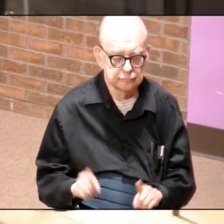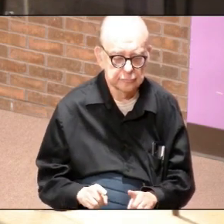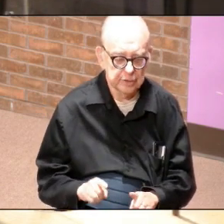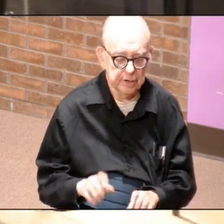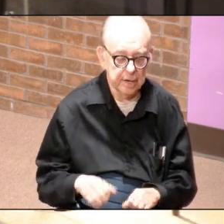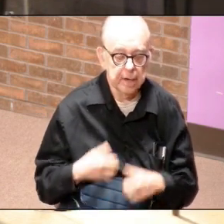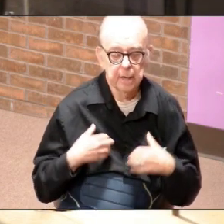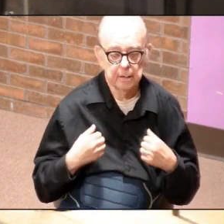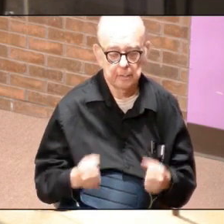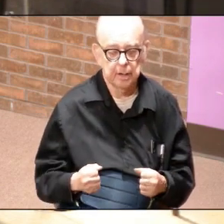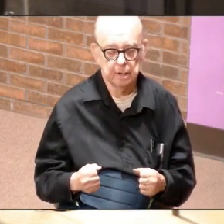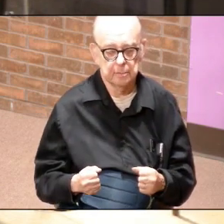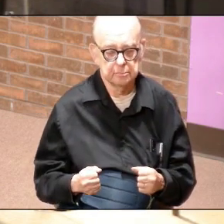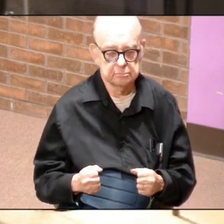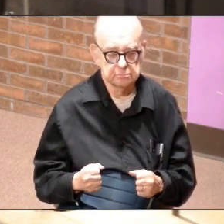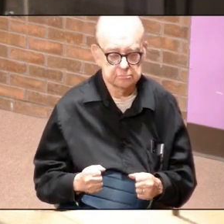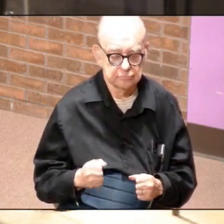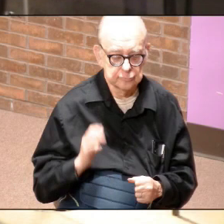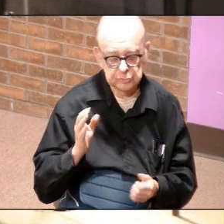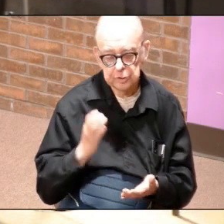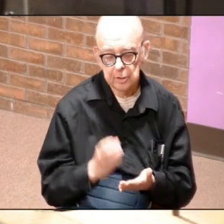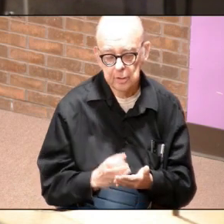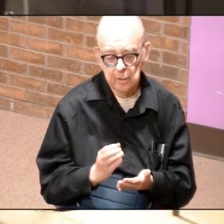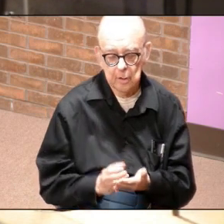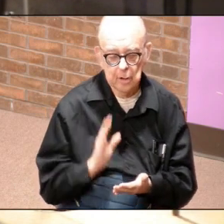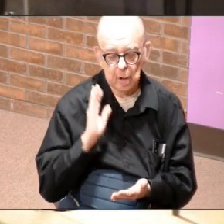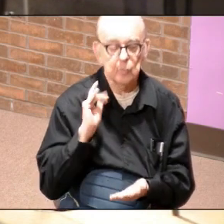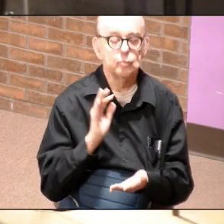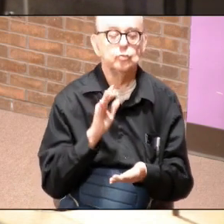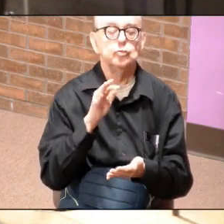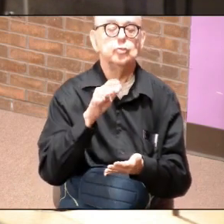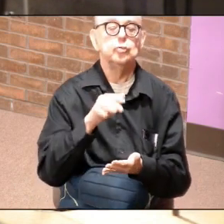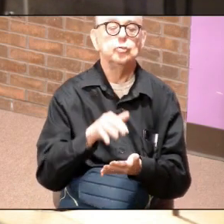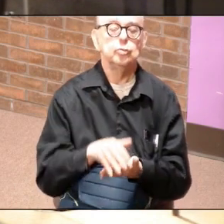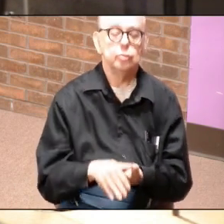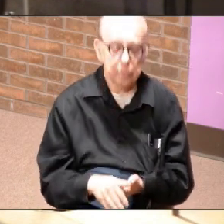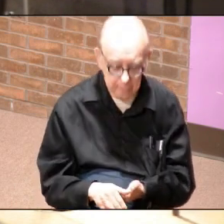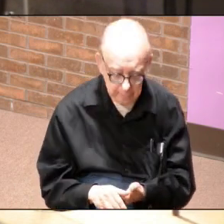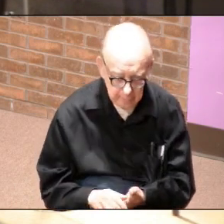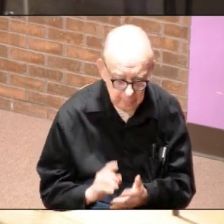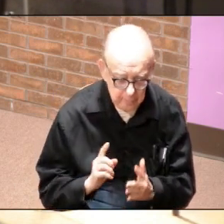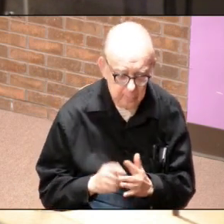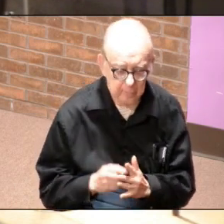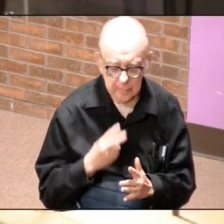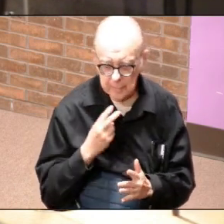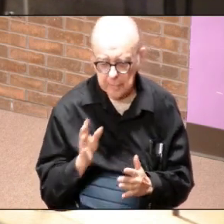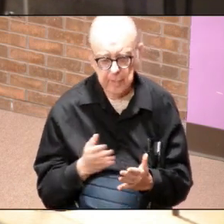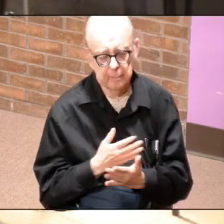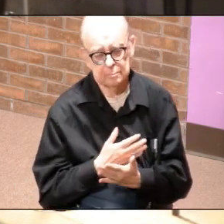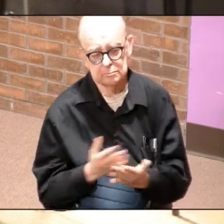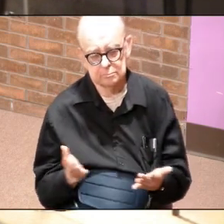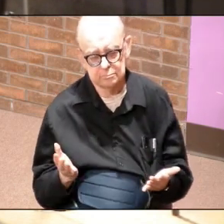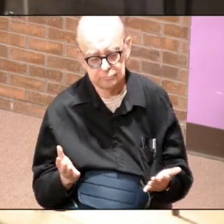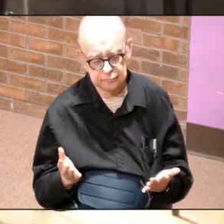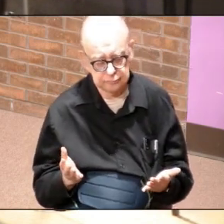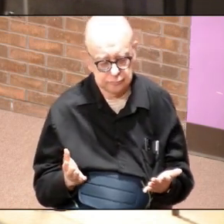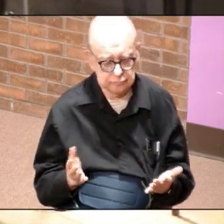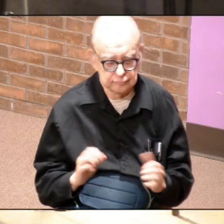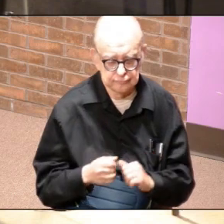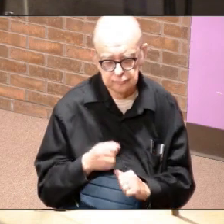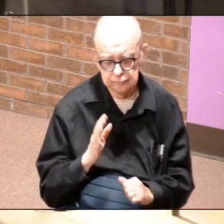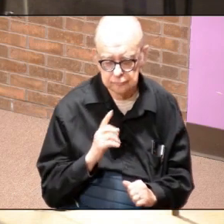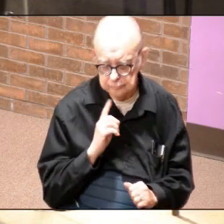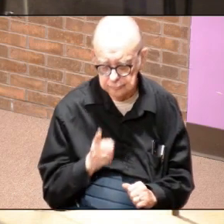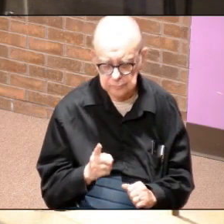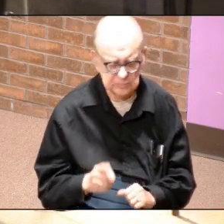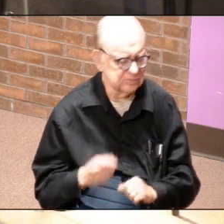healing, he says that your cup will overflow. And when we begin to look at all of these metaphors and how God